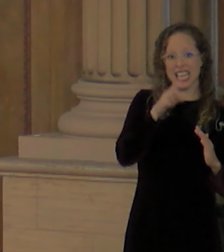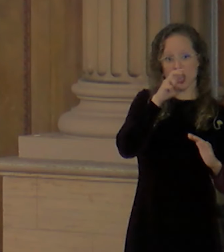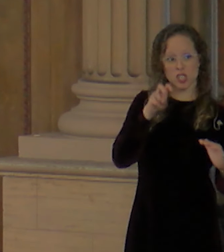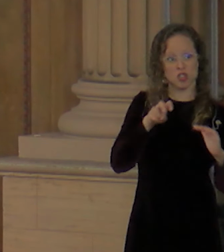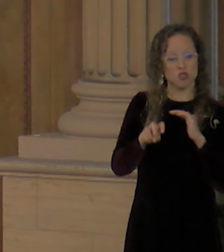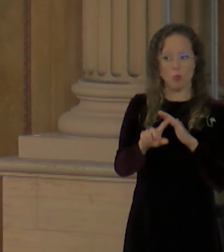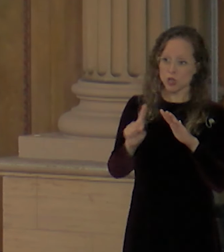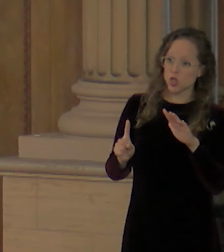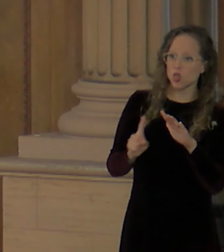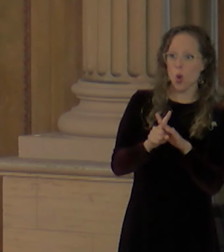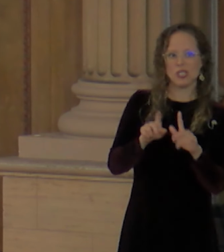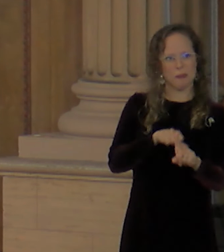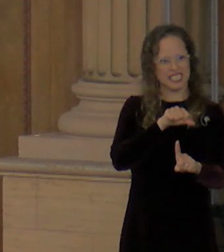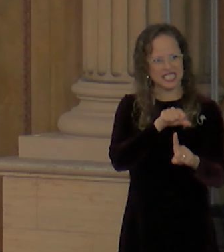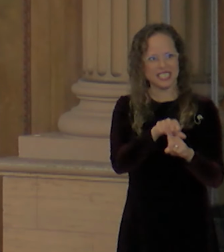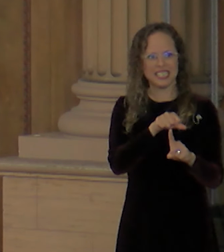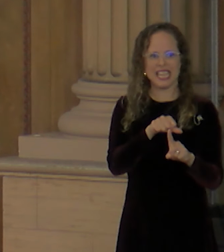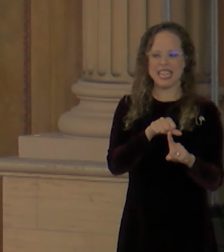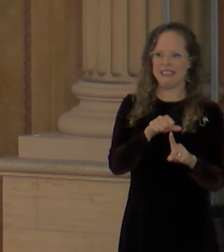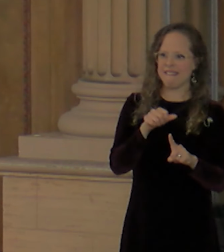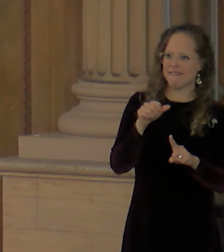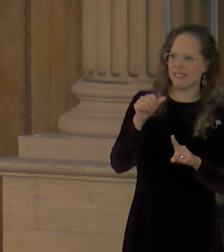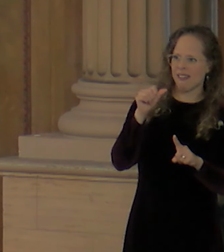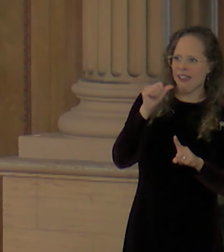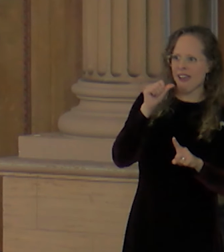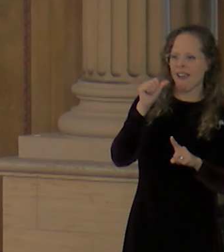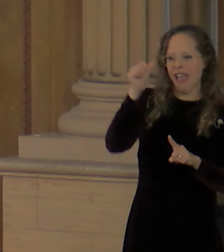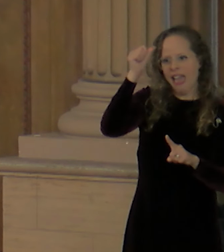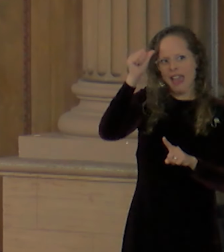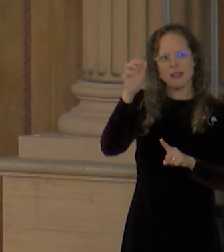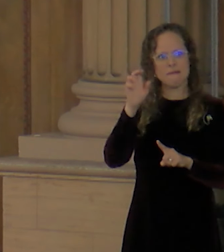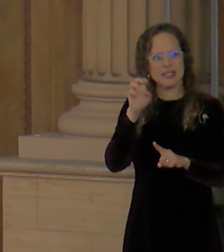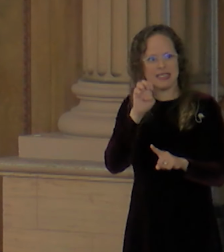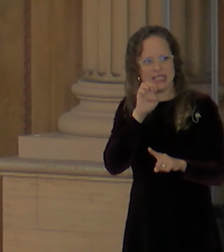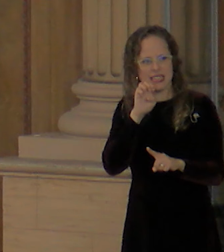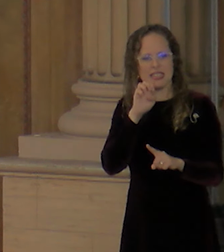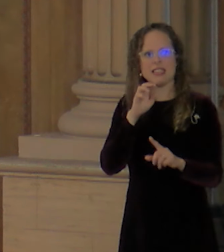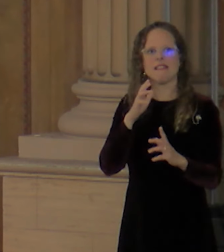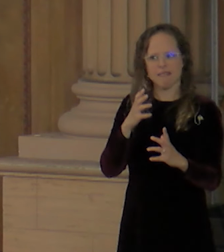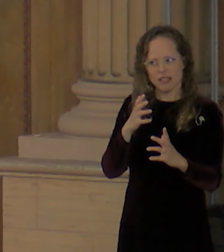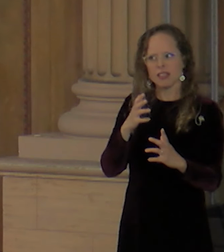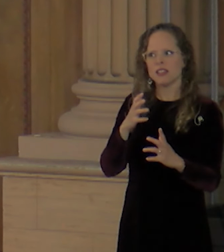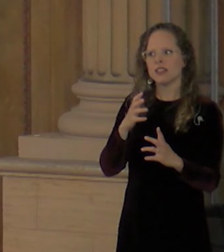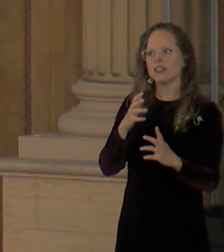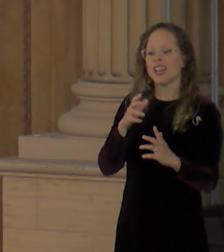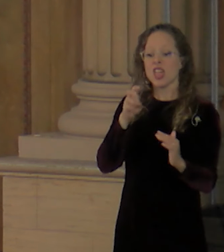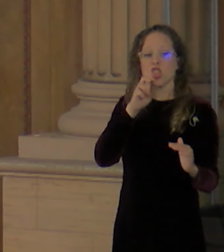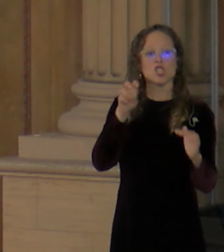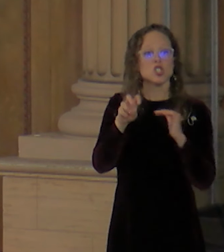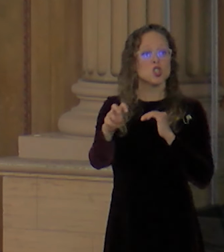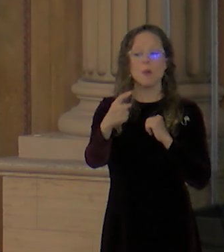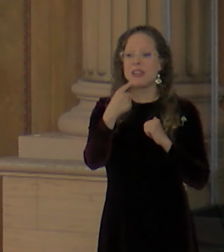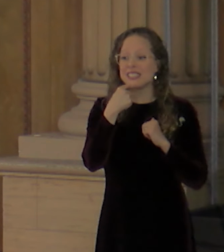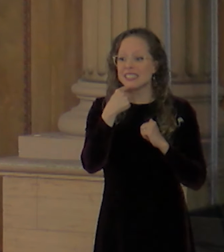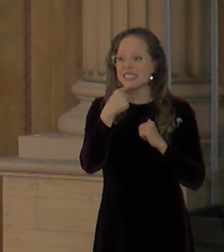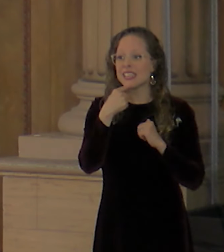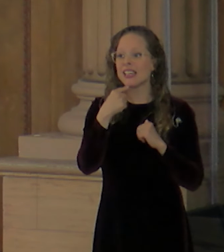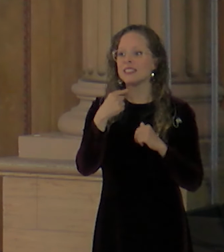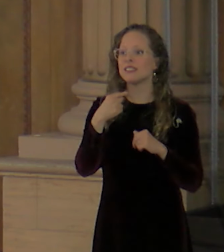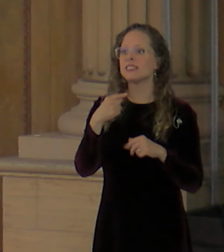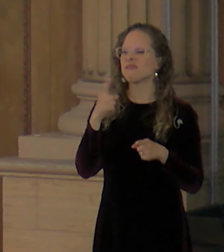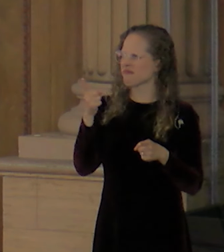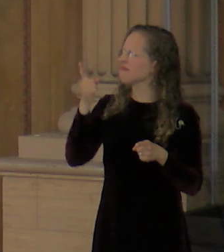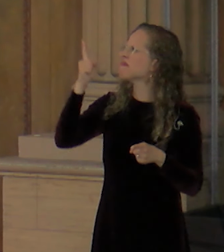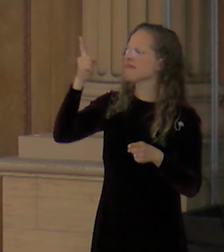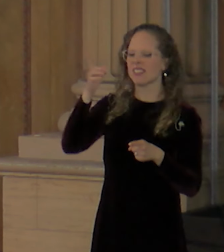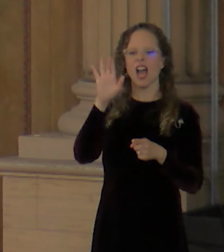into creation. And then God comes to hand out the curse, to hand out the punishment. And to the serpent, he says in Genesis 3:15, I will put enmity between